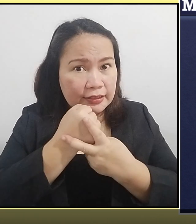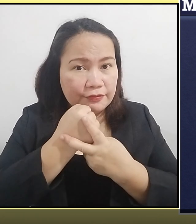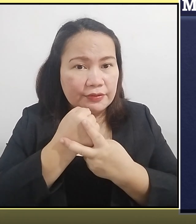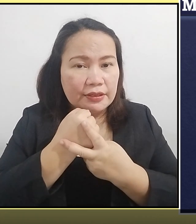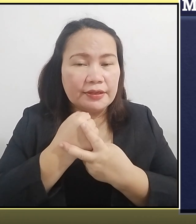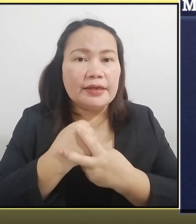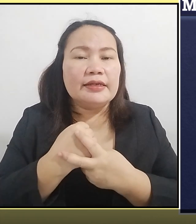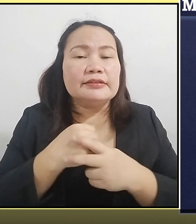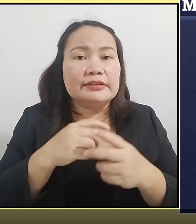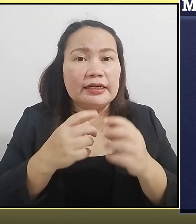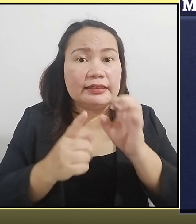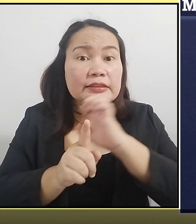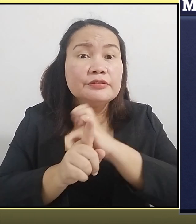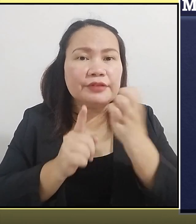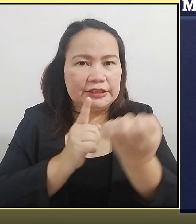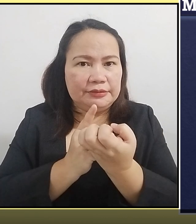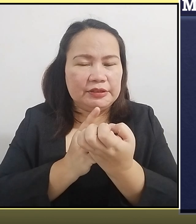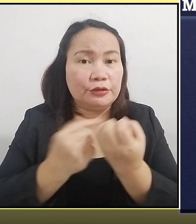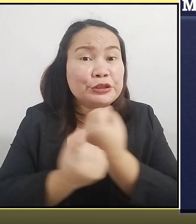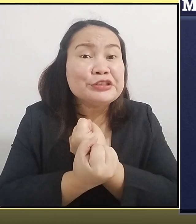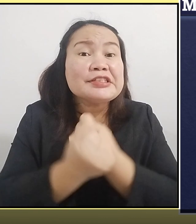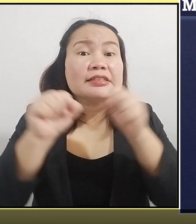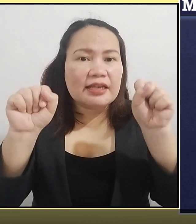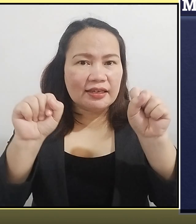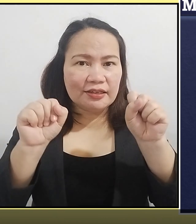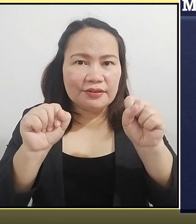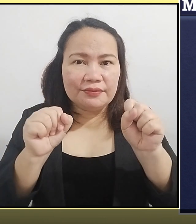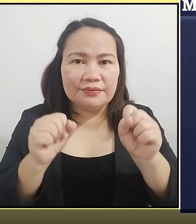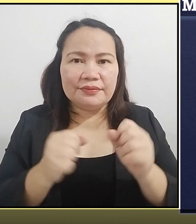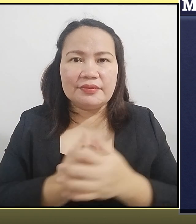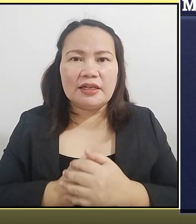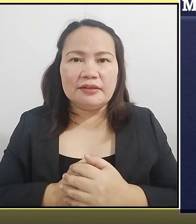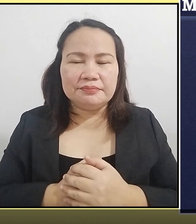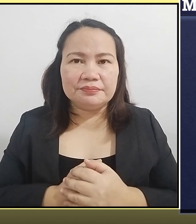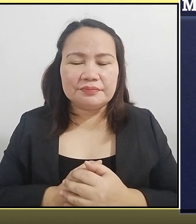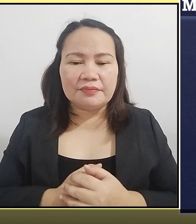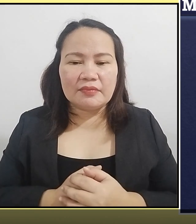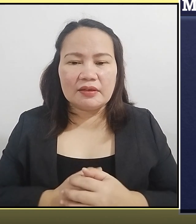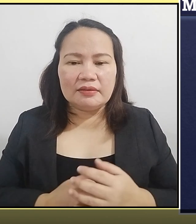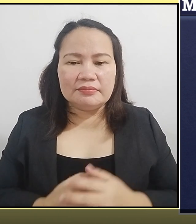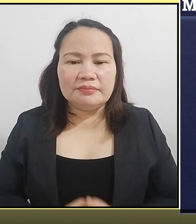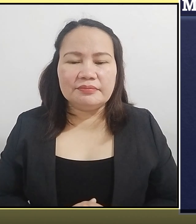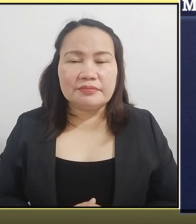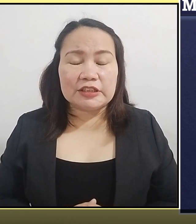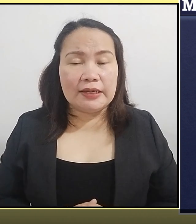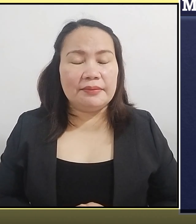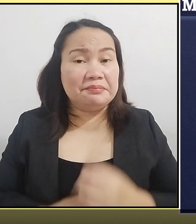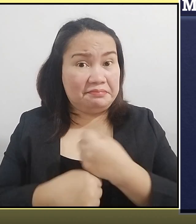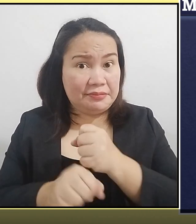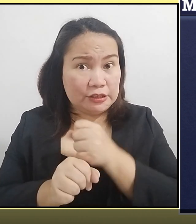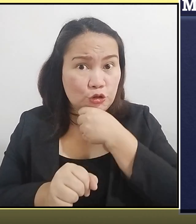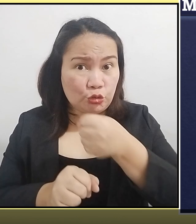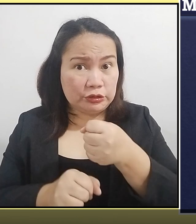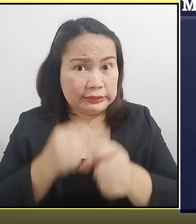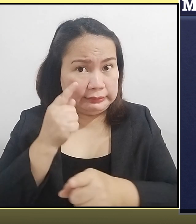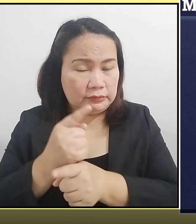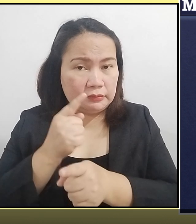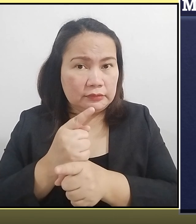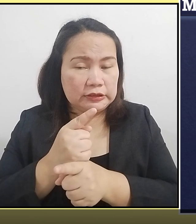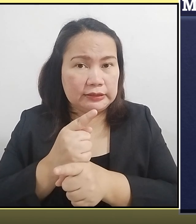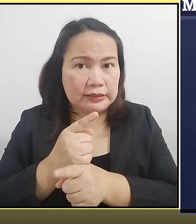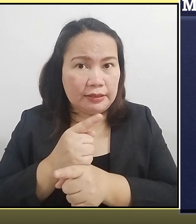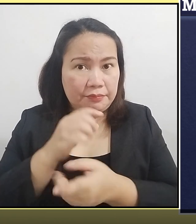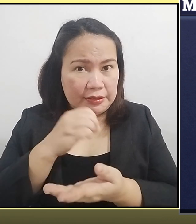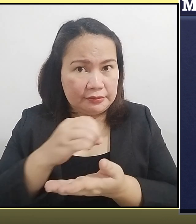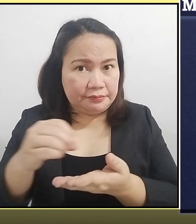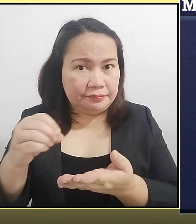ng if dun sa ating hypothesis, and then make sure to construct your statement correctly. If you